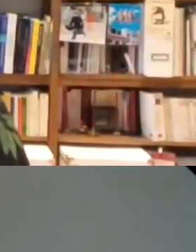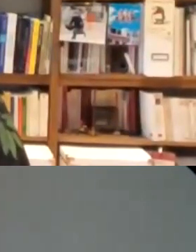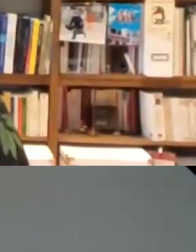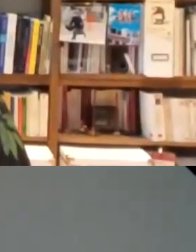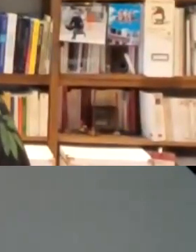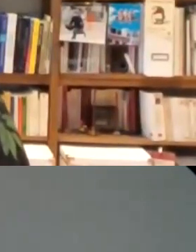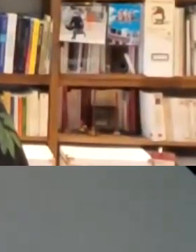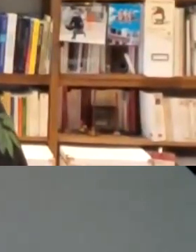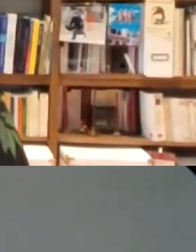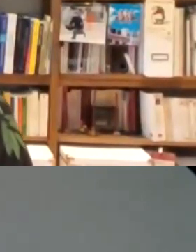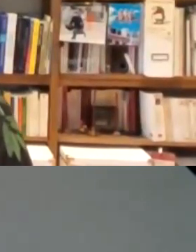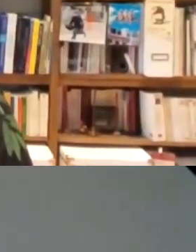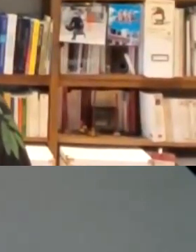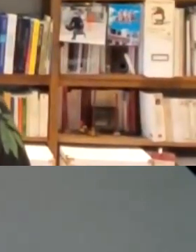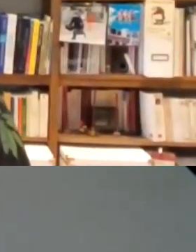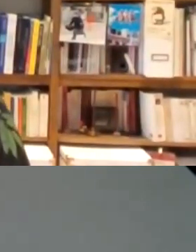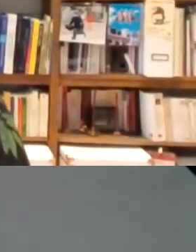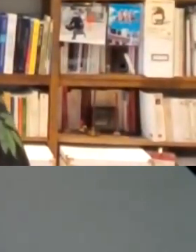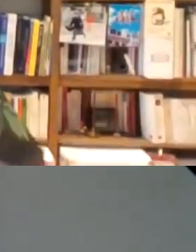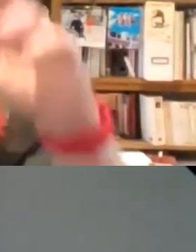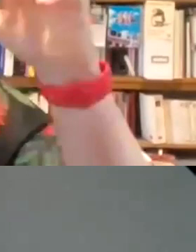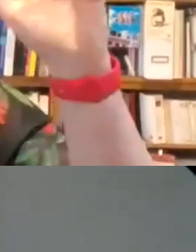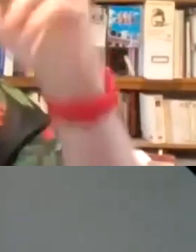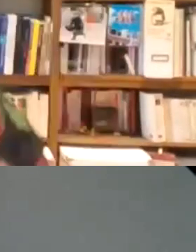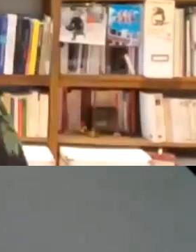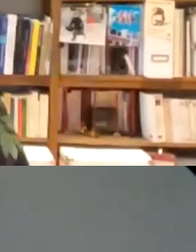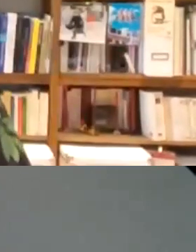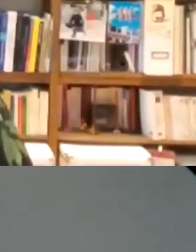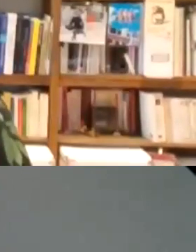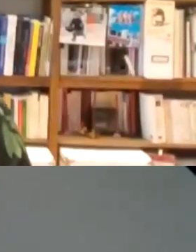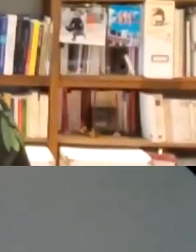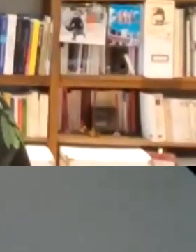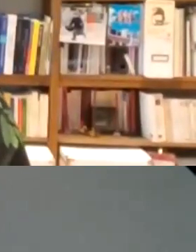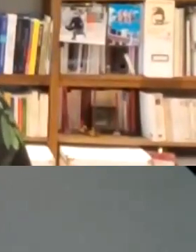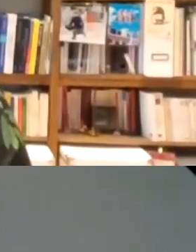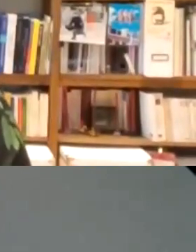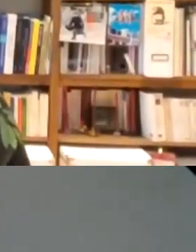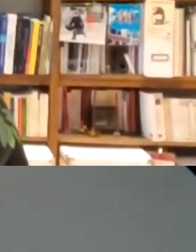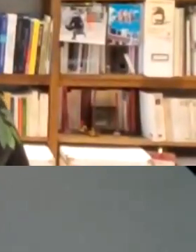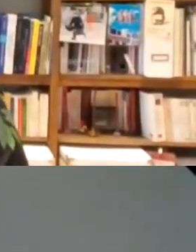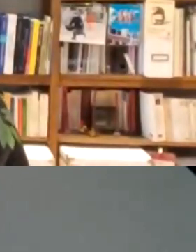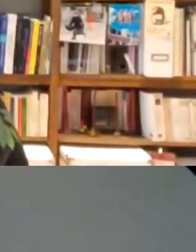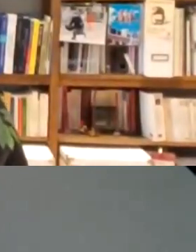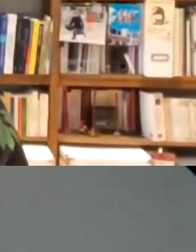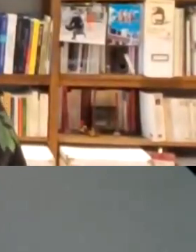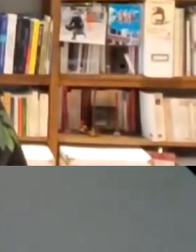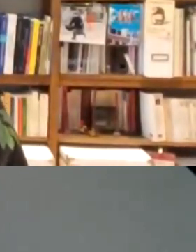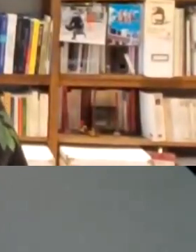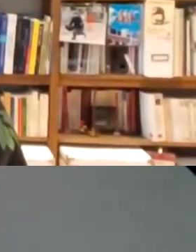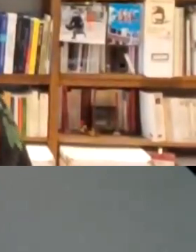other sides of what we could call poor dynamics in those types of housing